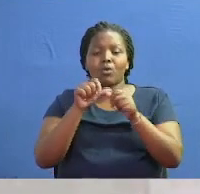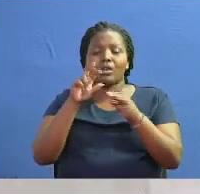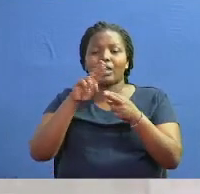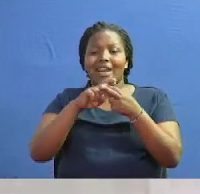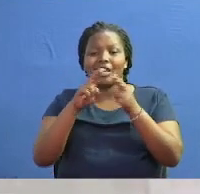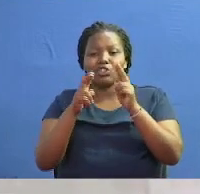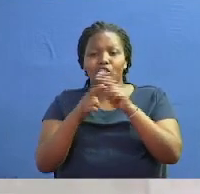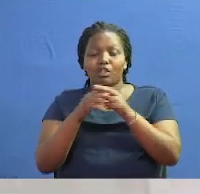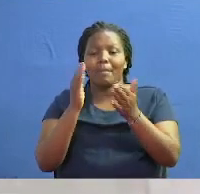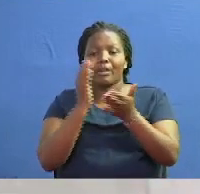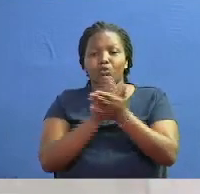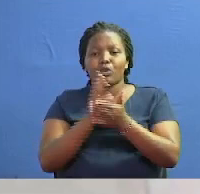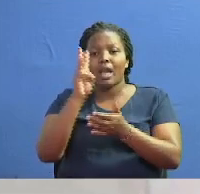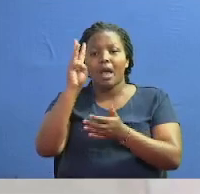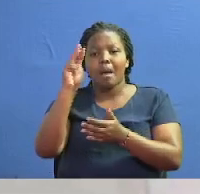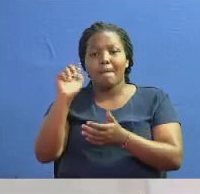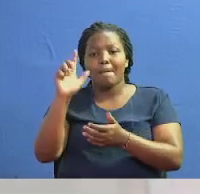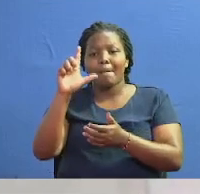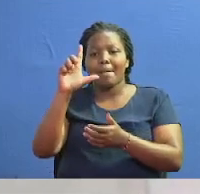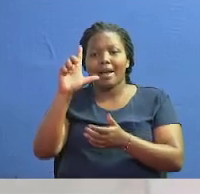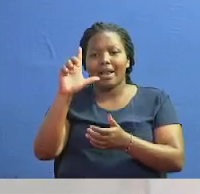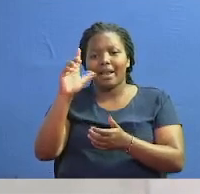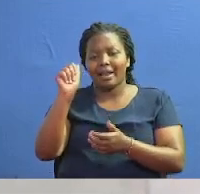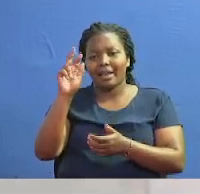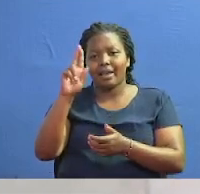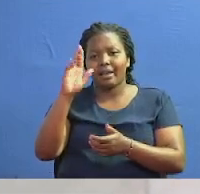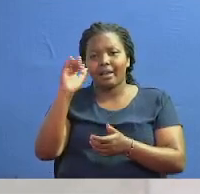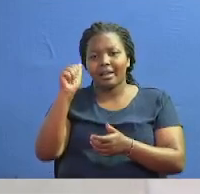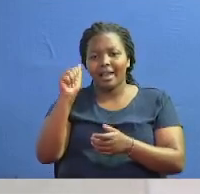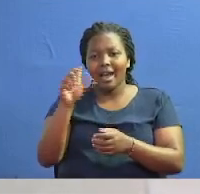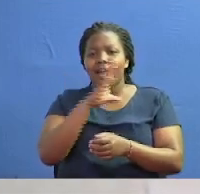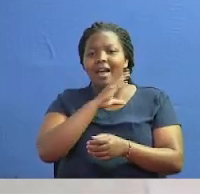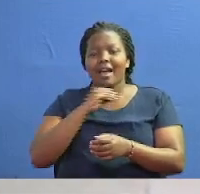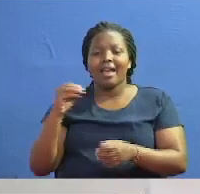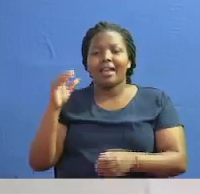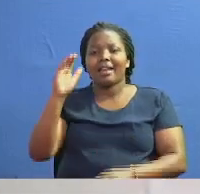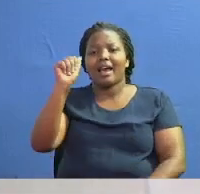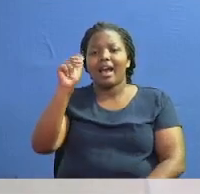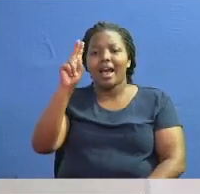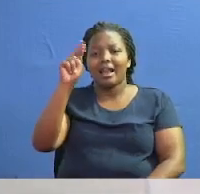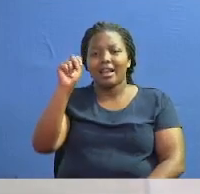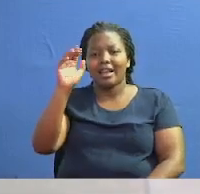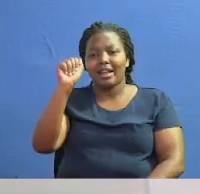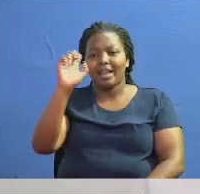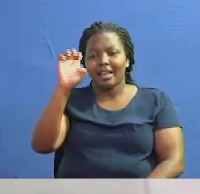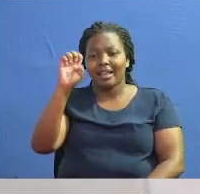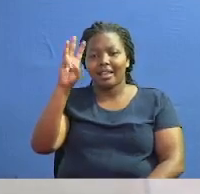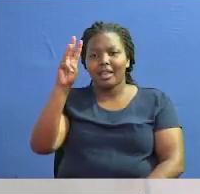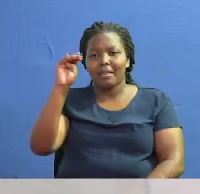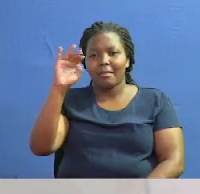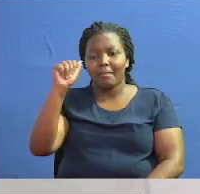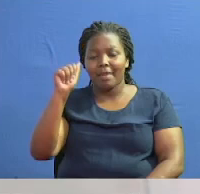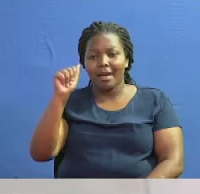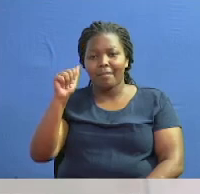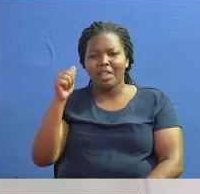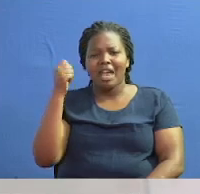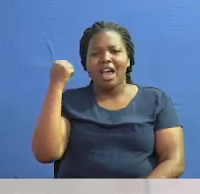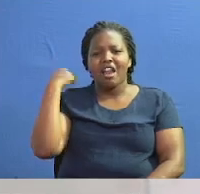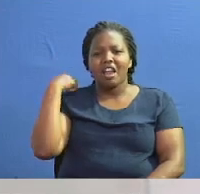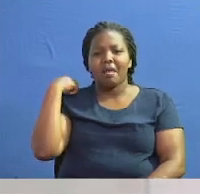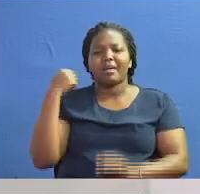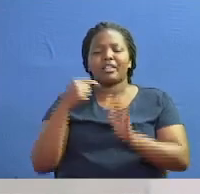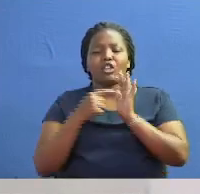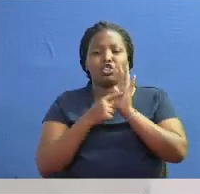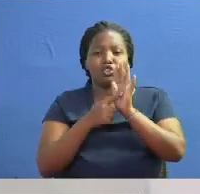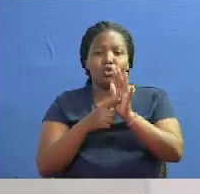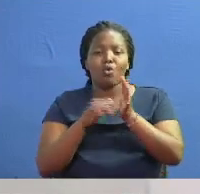between, of course, malaria and sickle cell anemia, and there is some, statistics that was